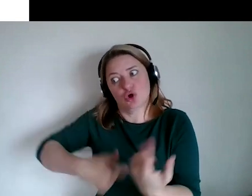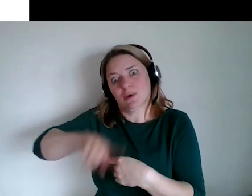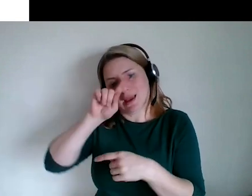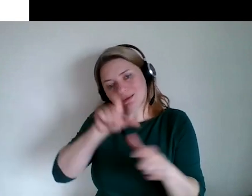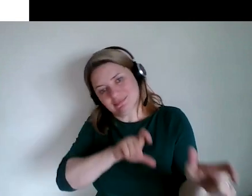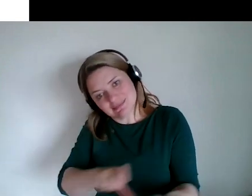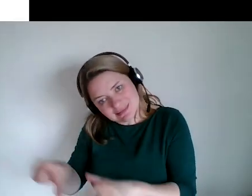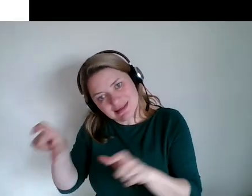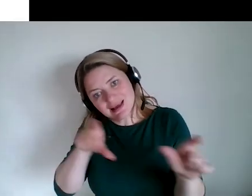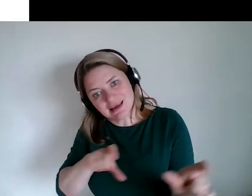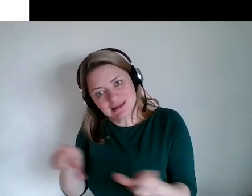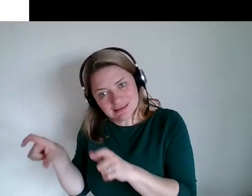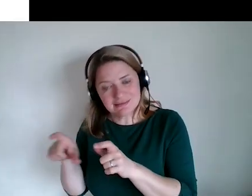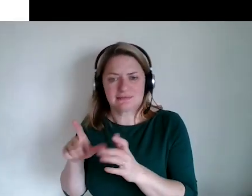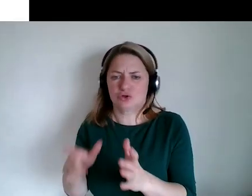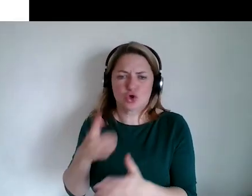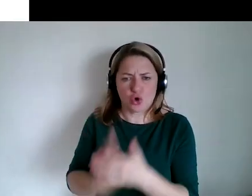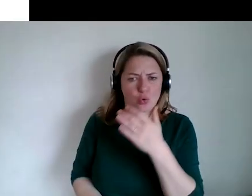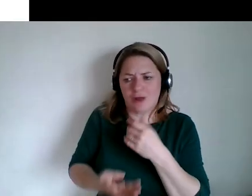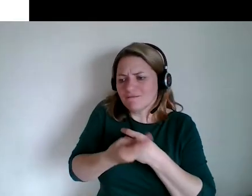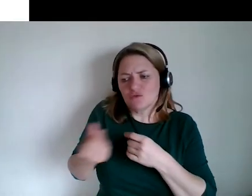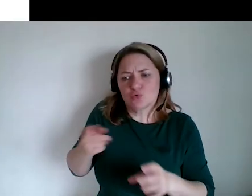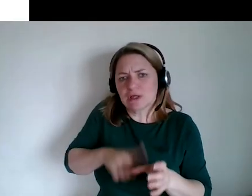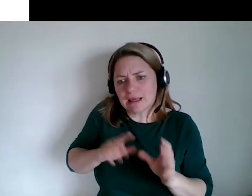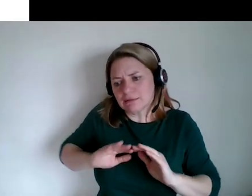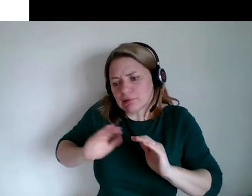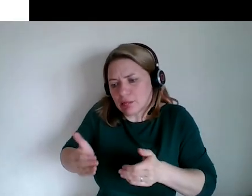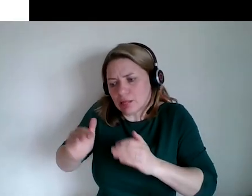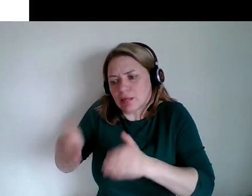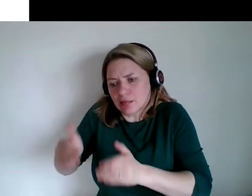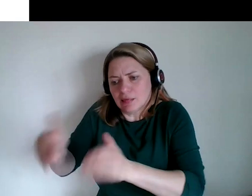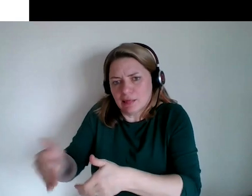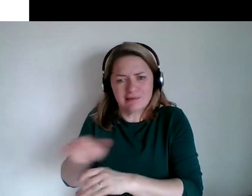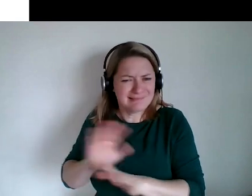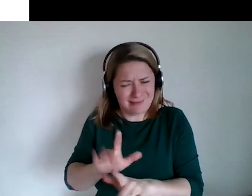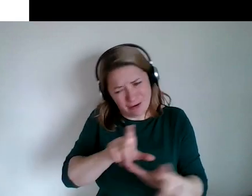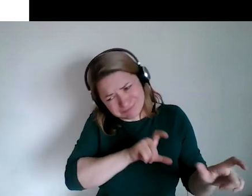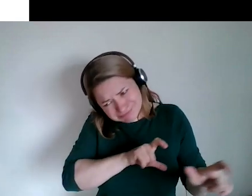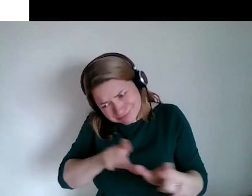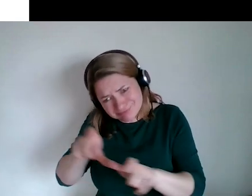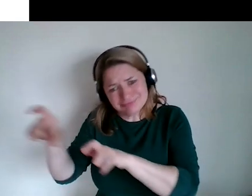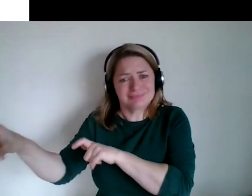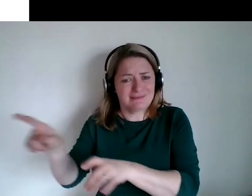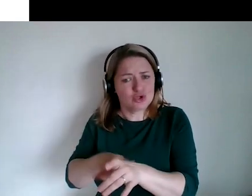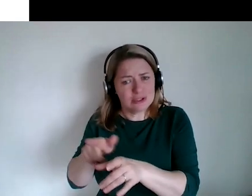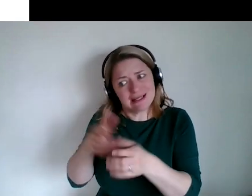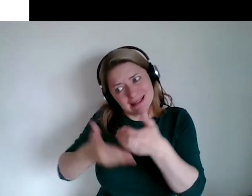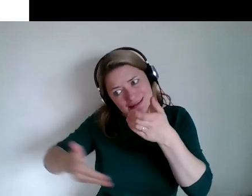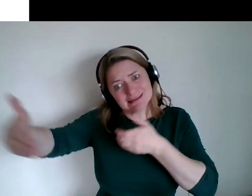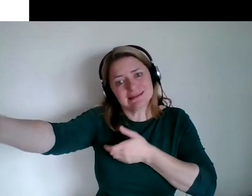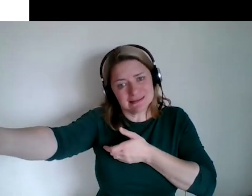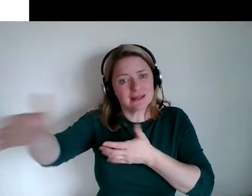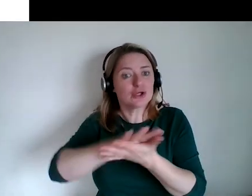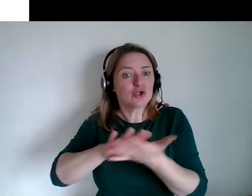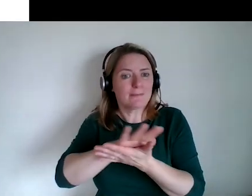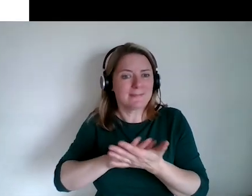sustain and progress our work, not just for a couple of years, but for decades to come, so that once and for all, clinical education is